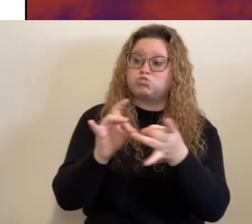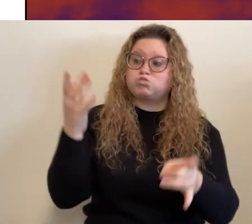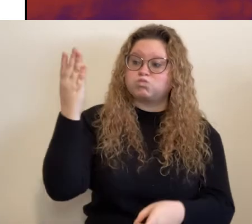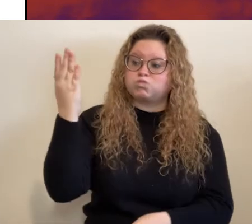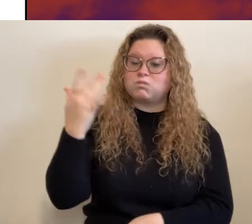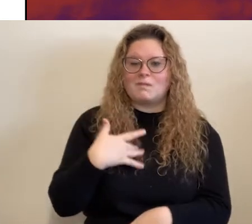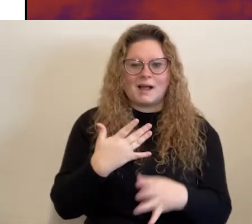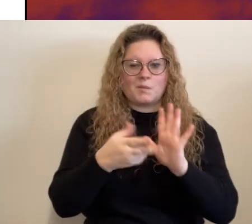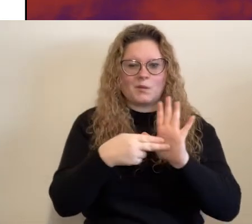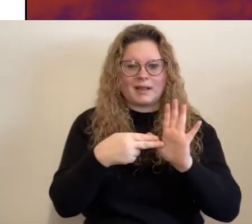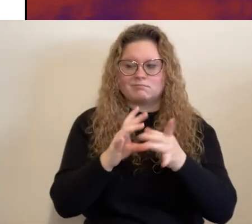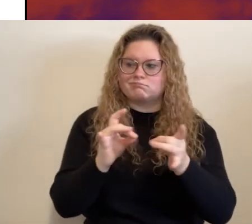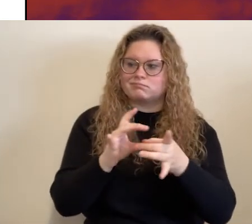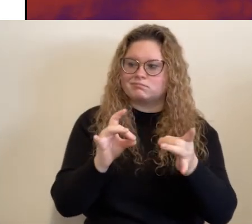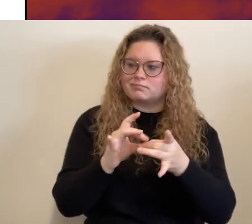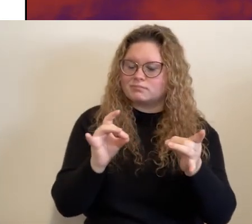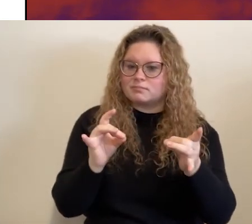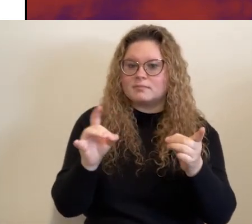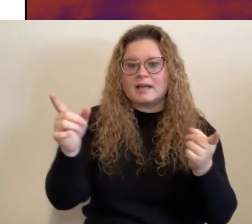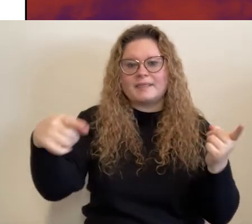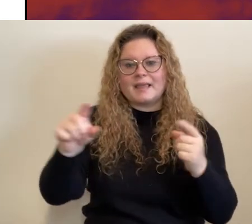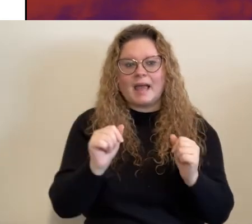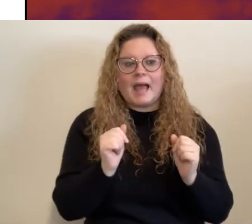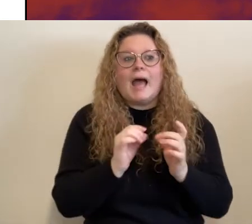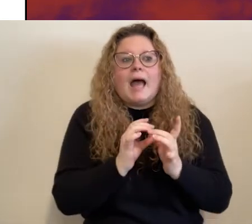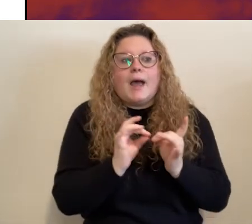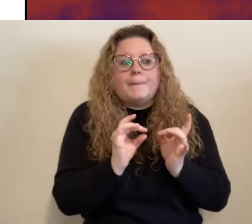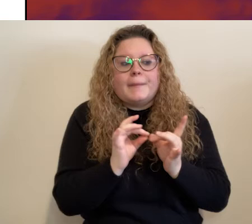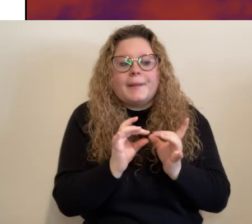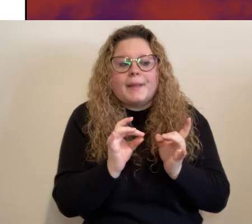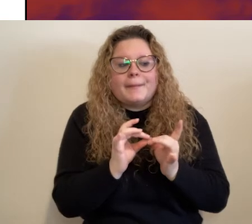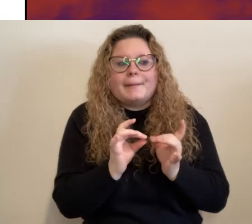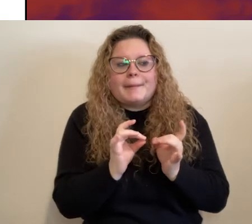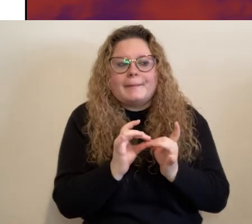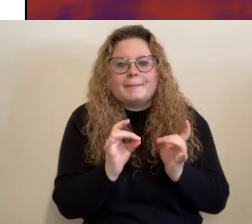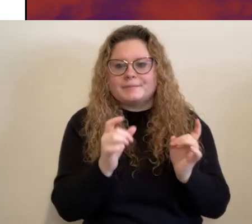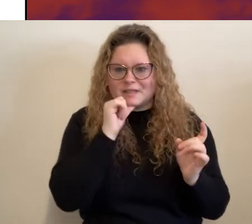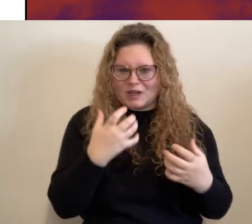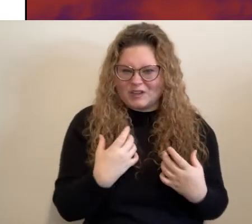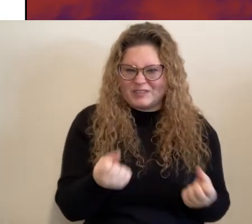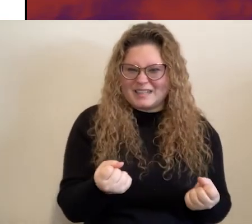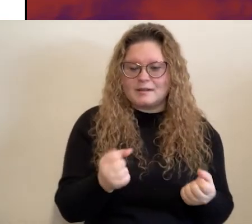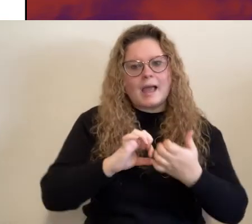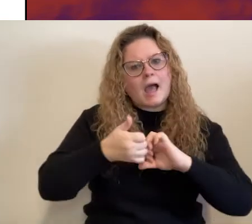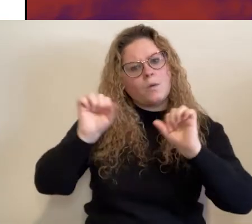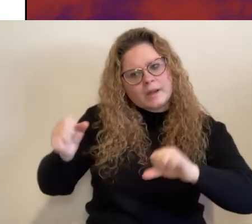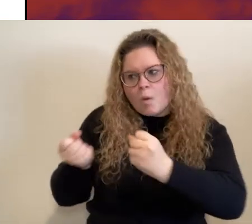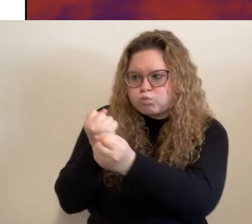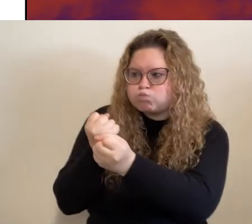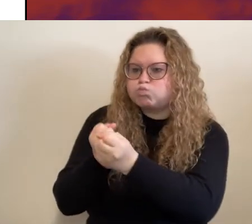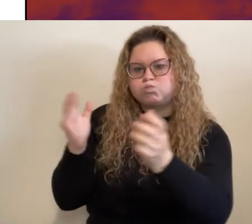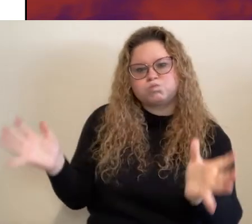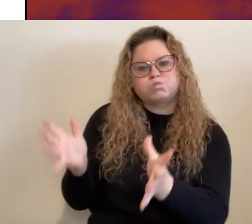like their sound is like kind of squeaky and it's like not confident, how can you amplify or give them